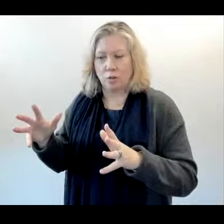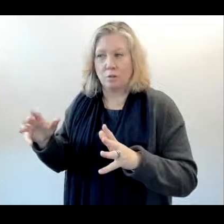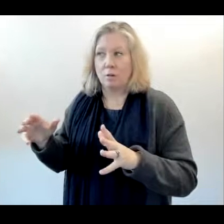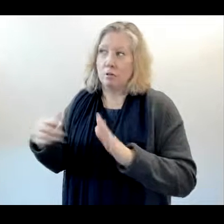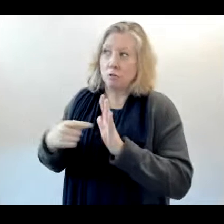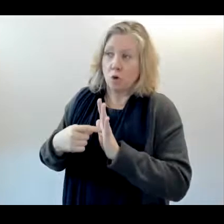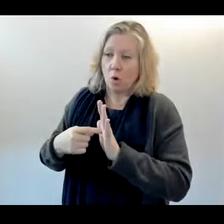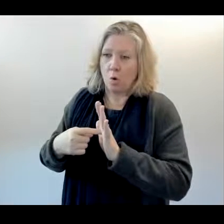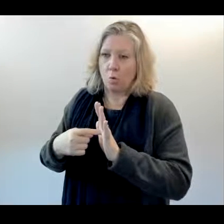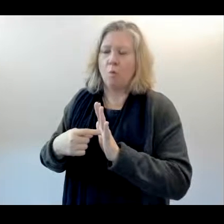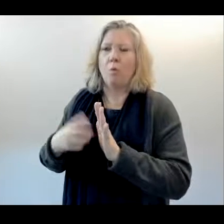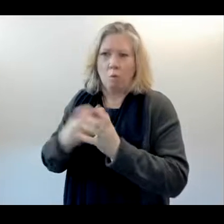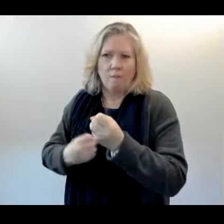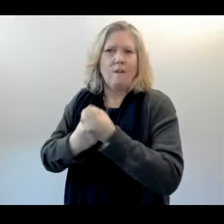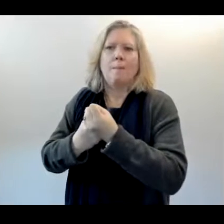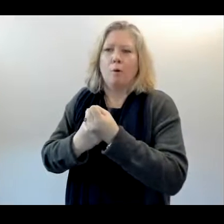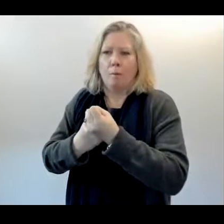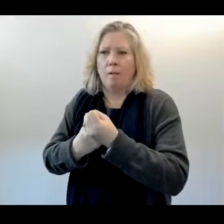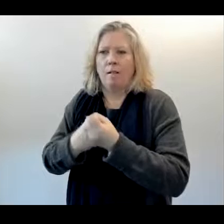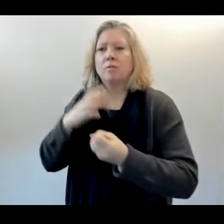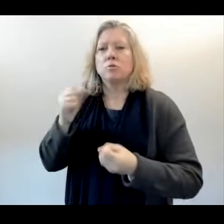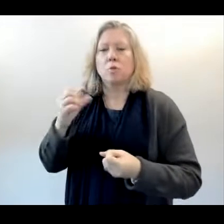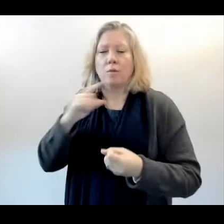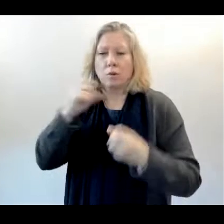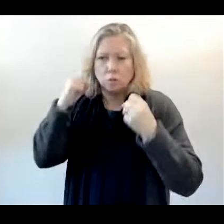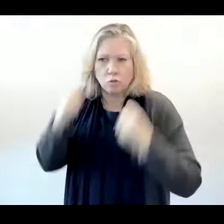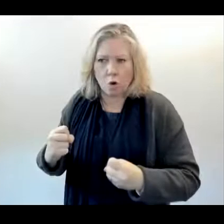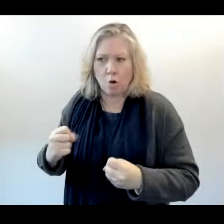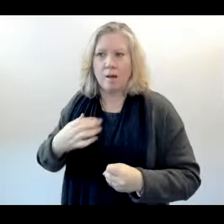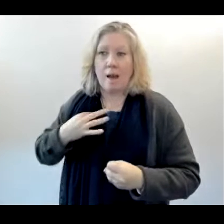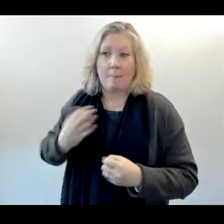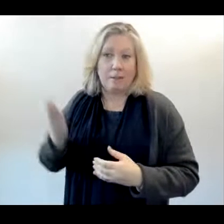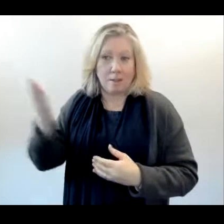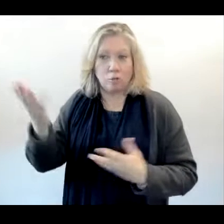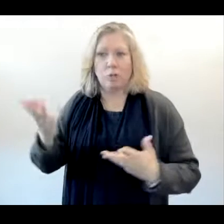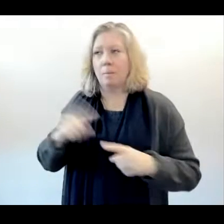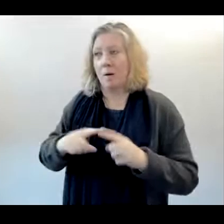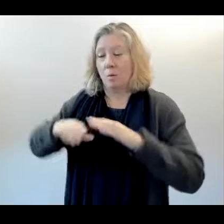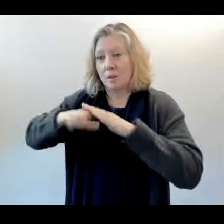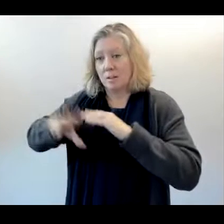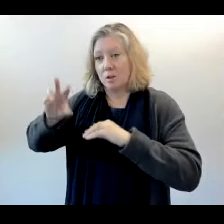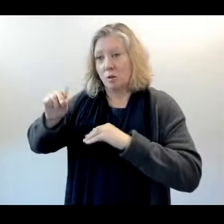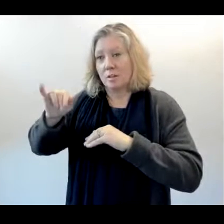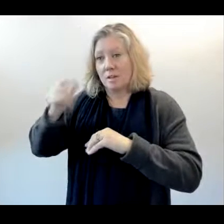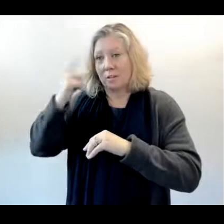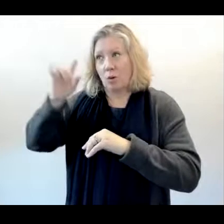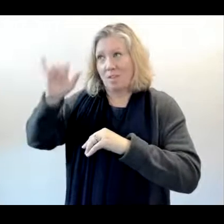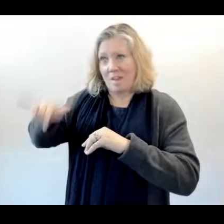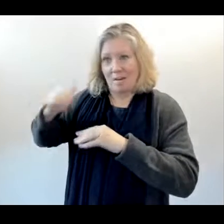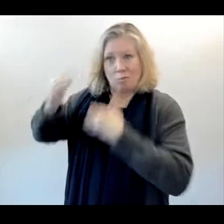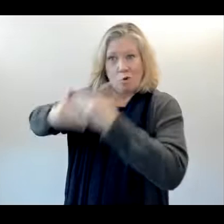So we have a very strong application, but we have less than 30 days to complete this application, so we